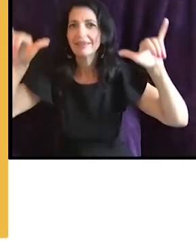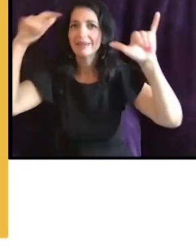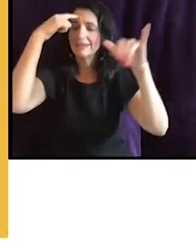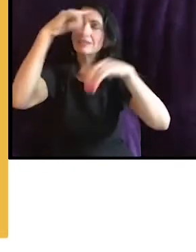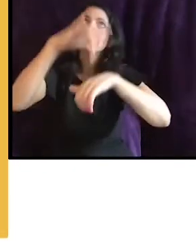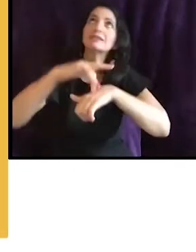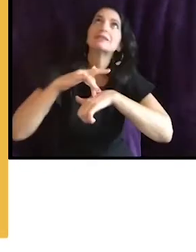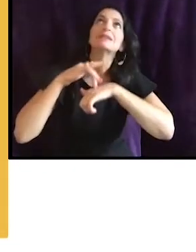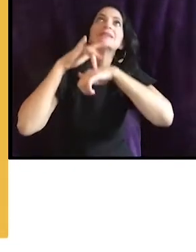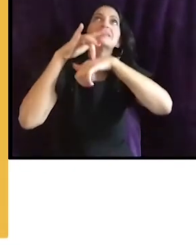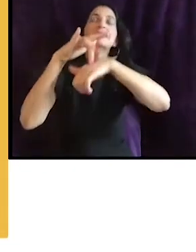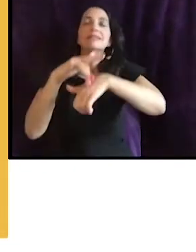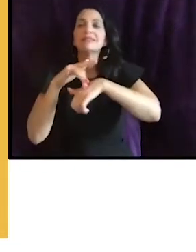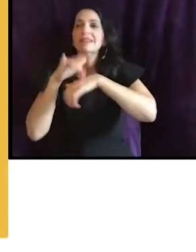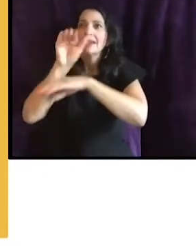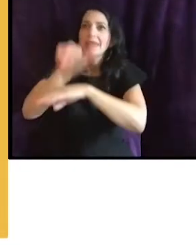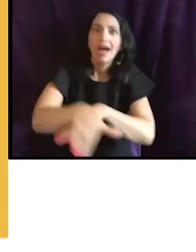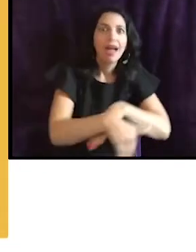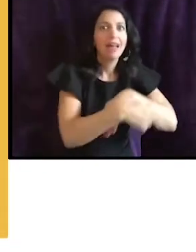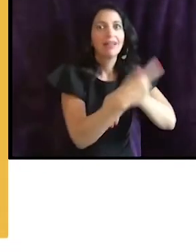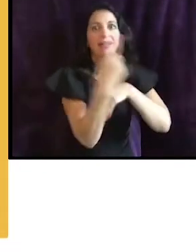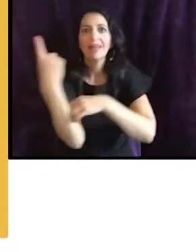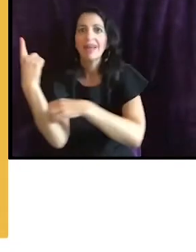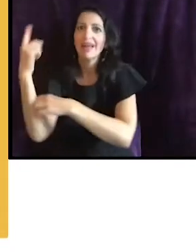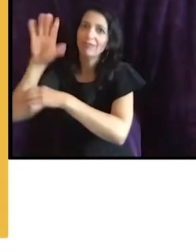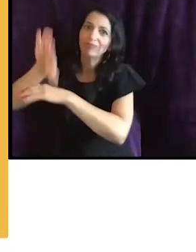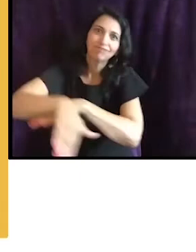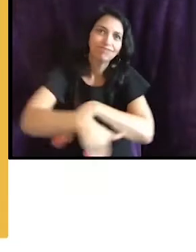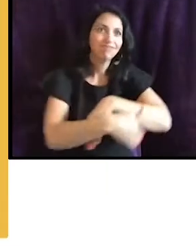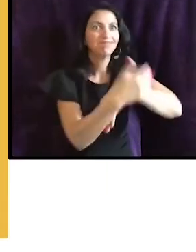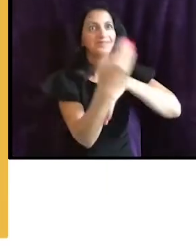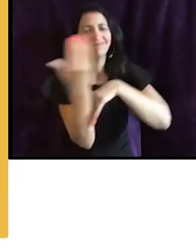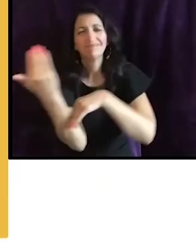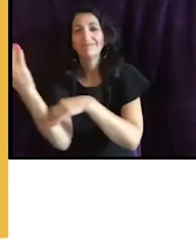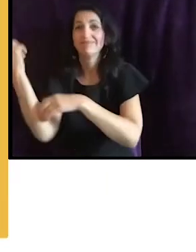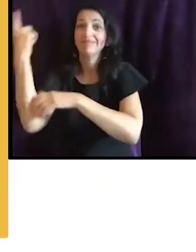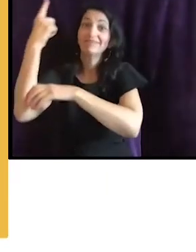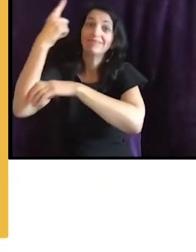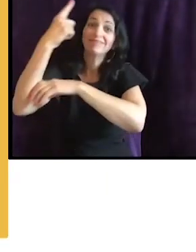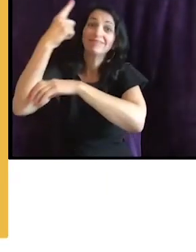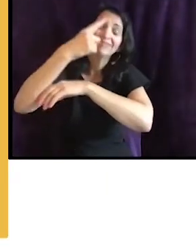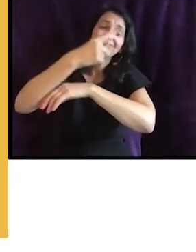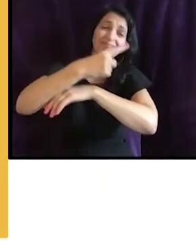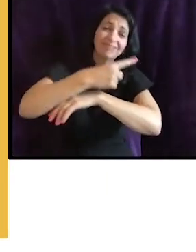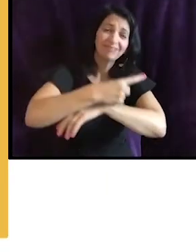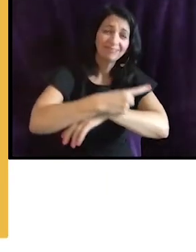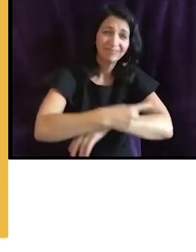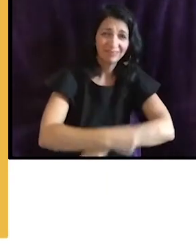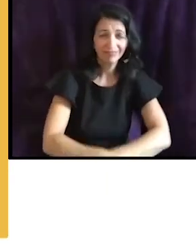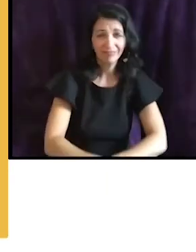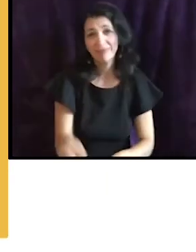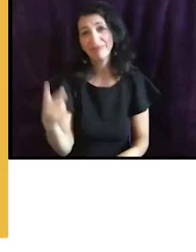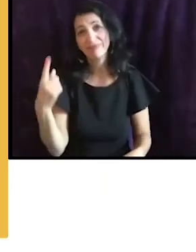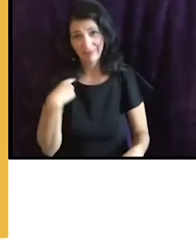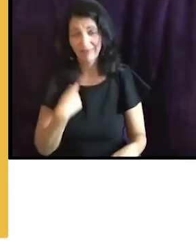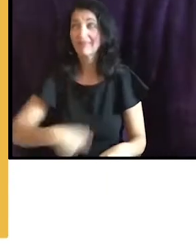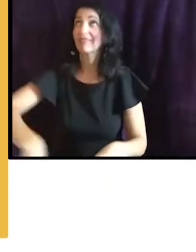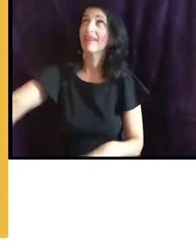I think of you. Night and day, night and